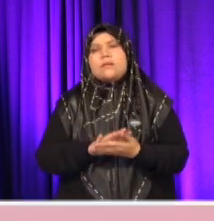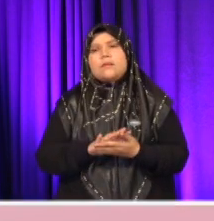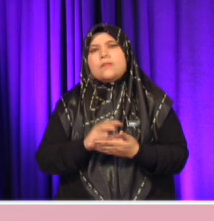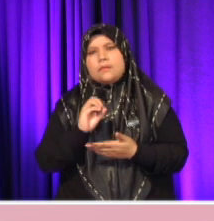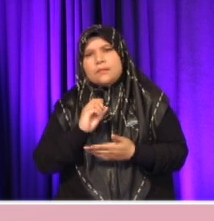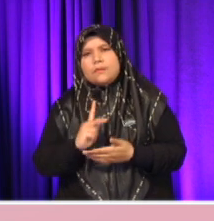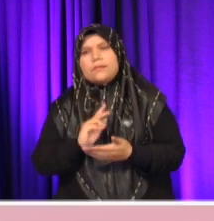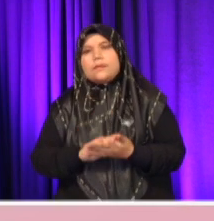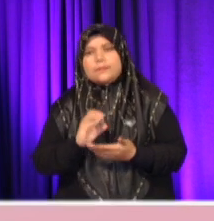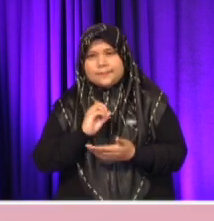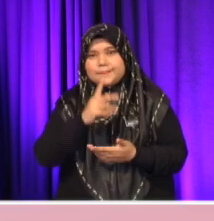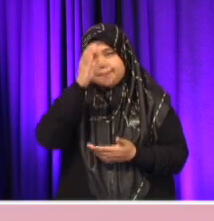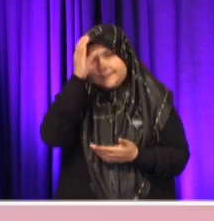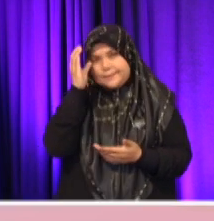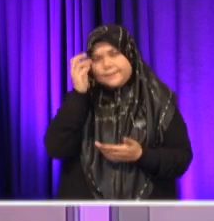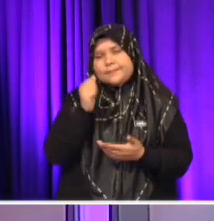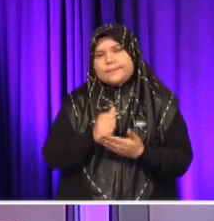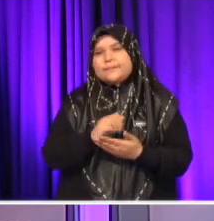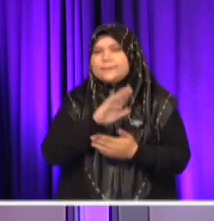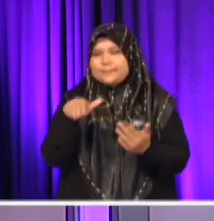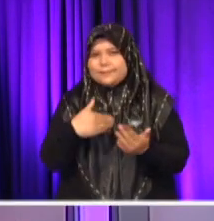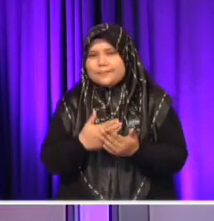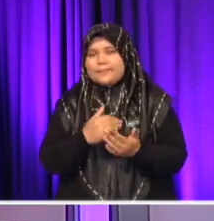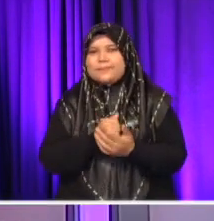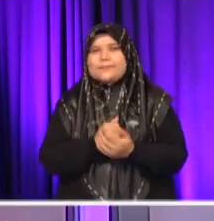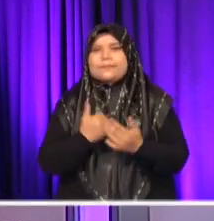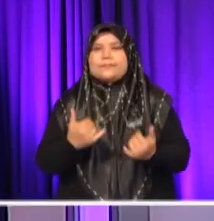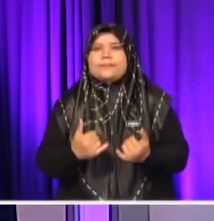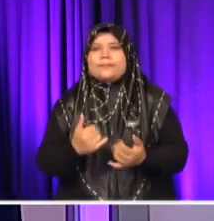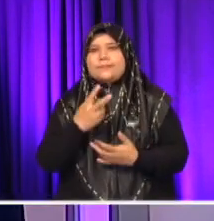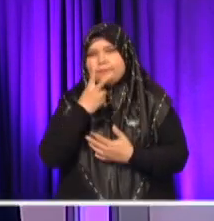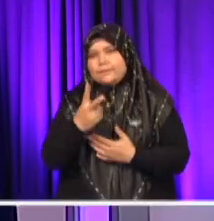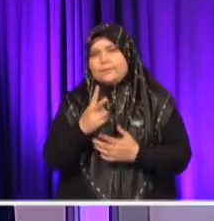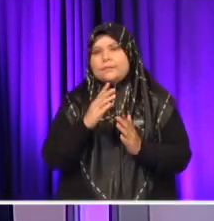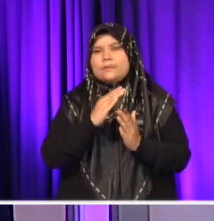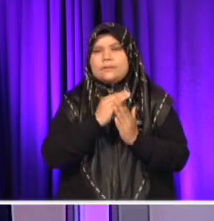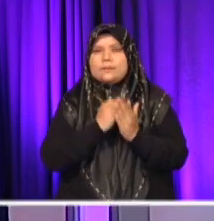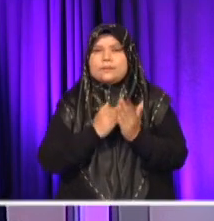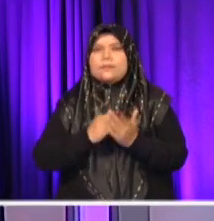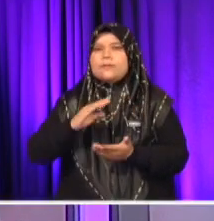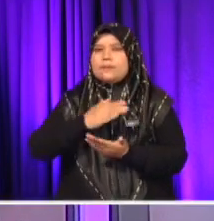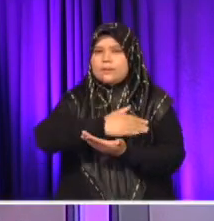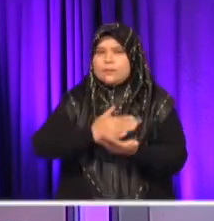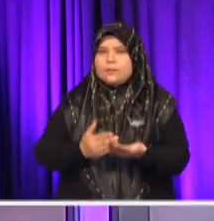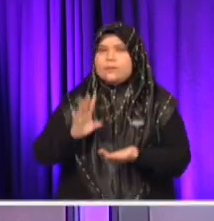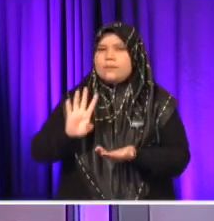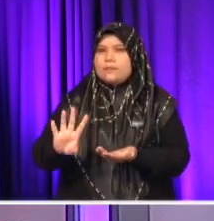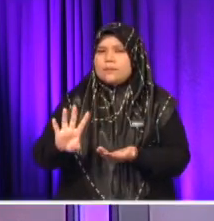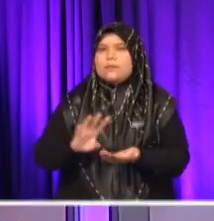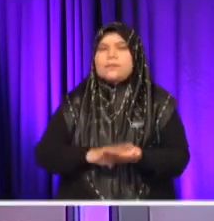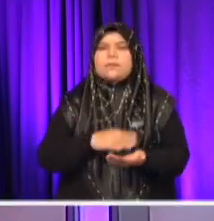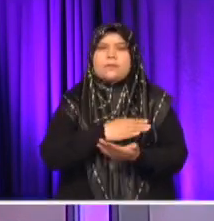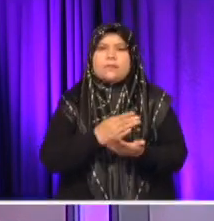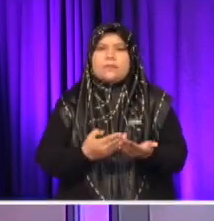All right, clear, Chris? Clear. All right, clear, everyone? Okay. Now let's move on to part 4. Okay. So in part 4, we've